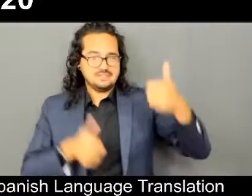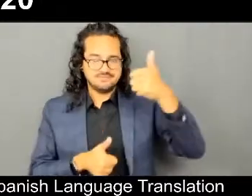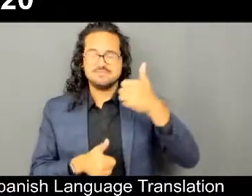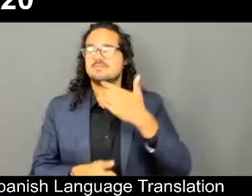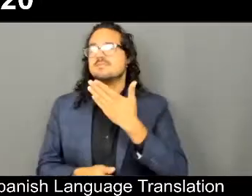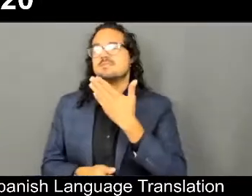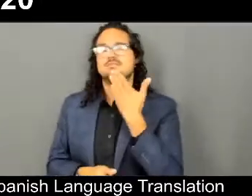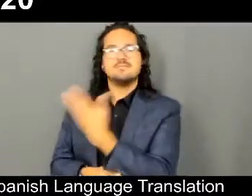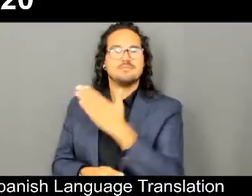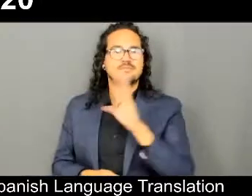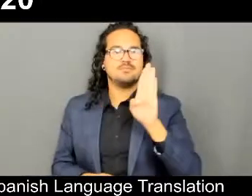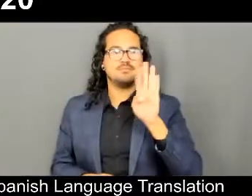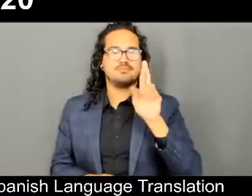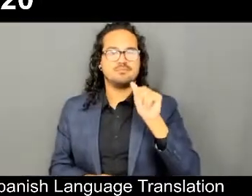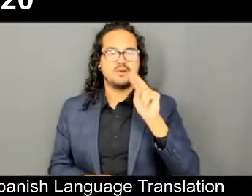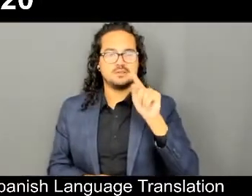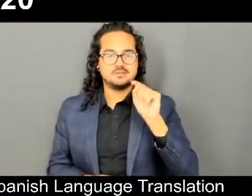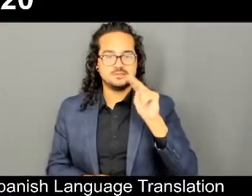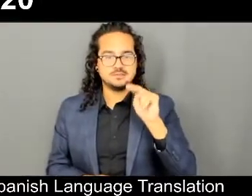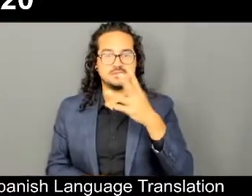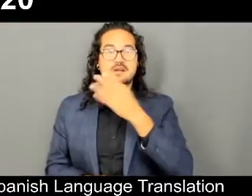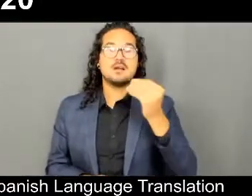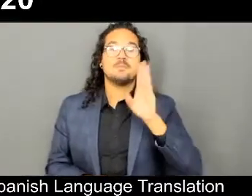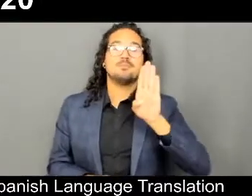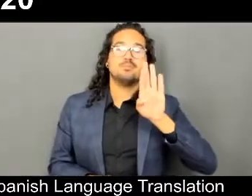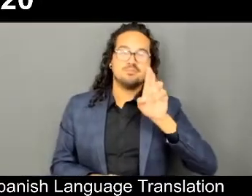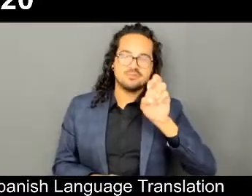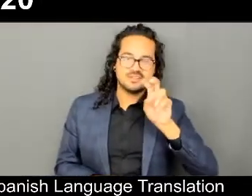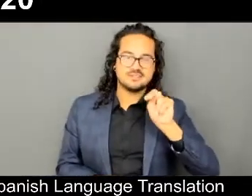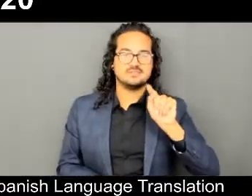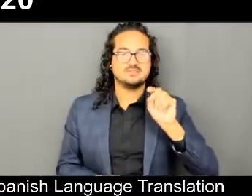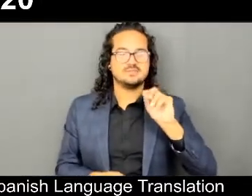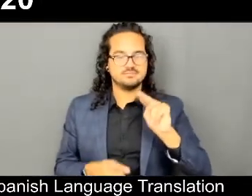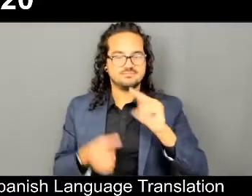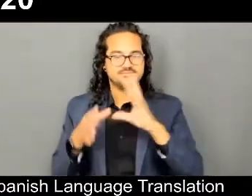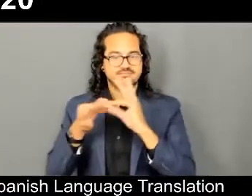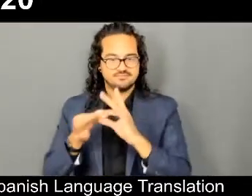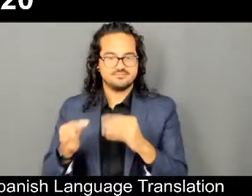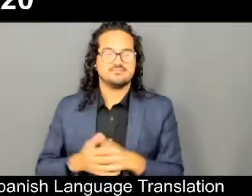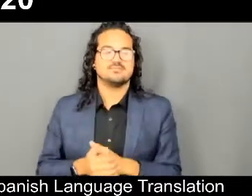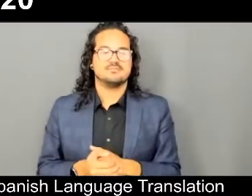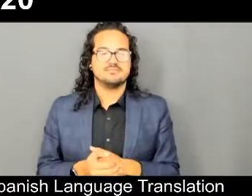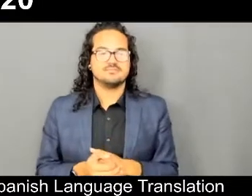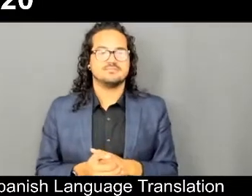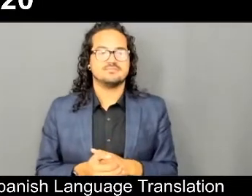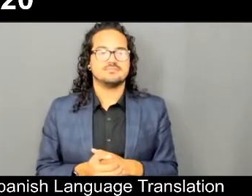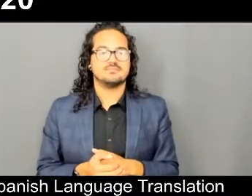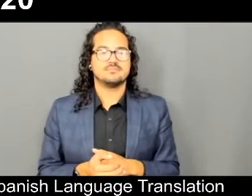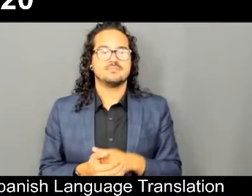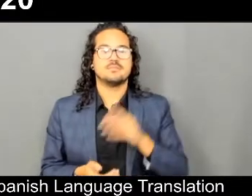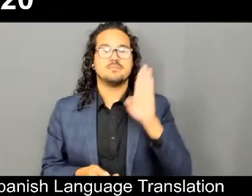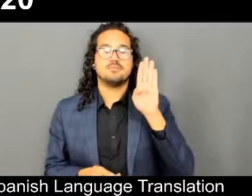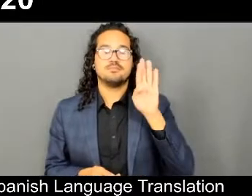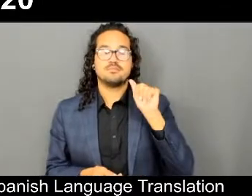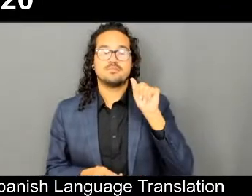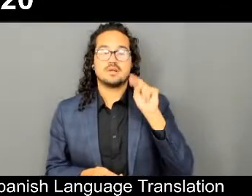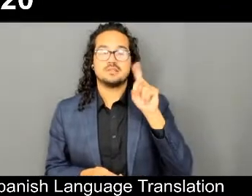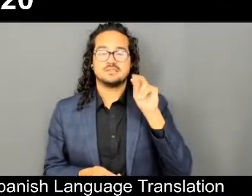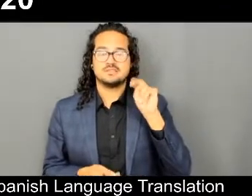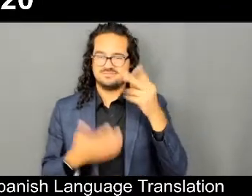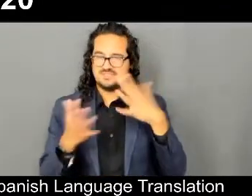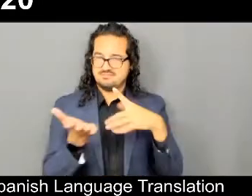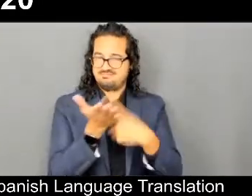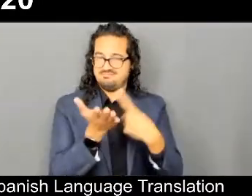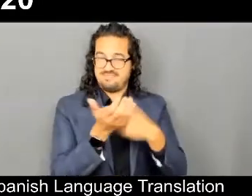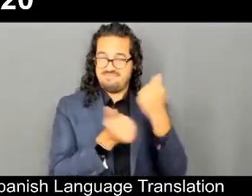talked about the fire itself and the work we have to do over the next few days, which is critical in order to put enough black line